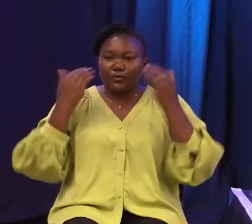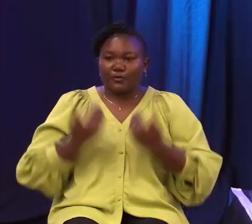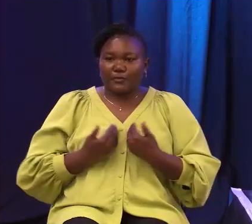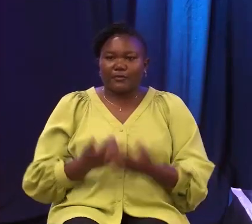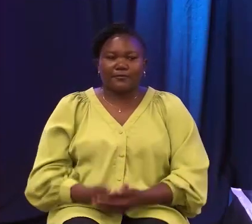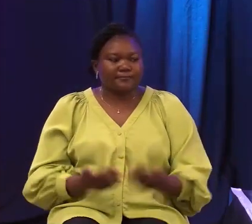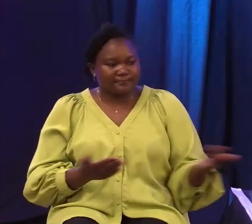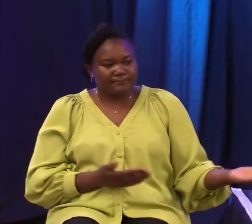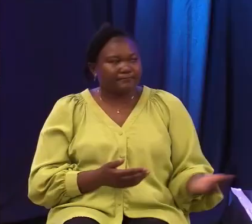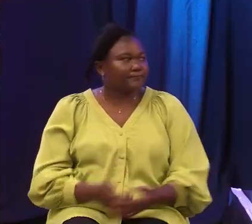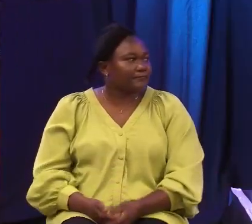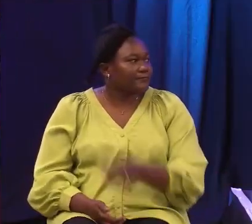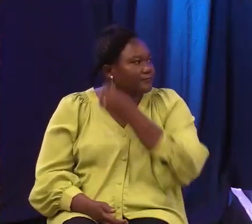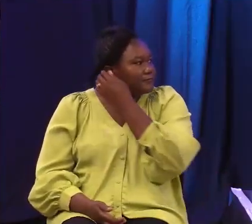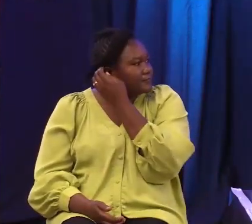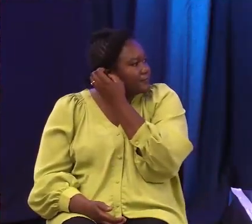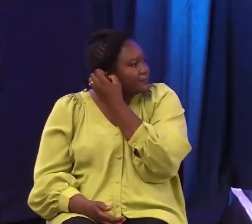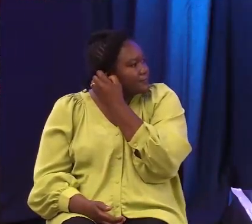address.